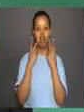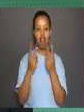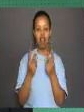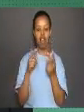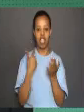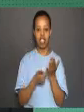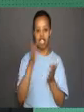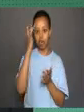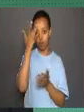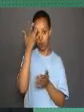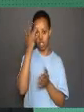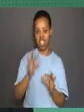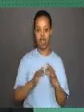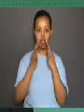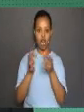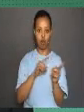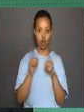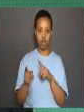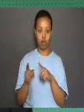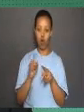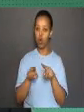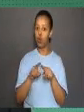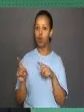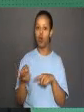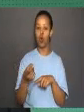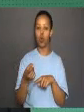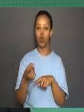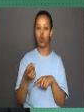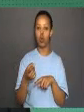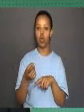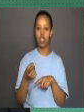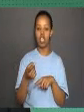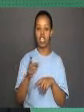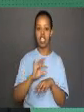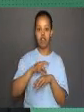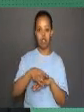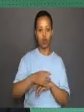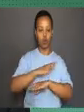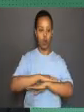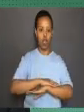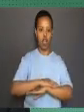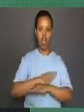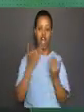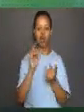diseases that are transmitted by the different reservoir hosts that we listed.